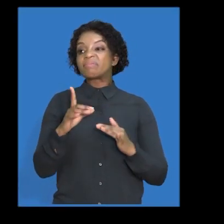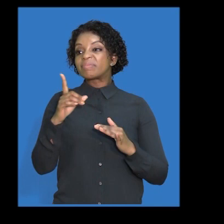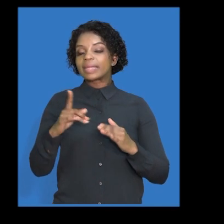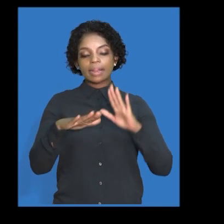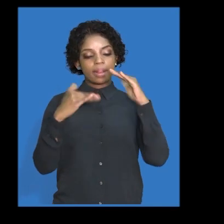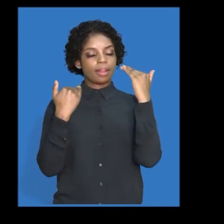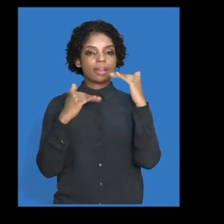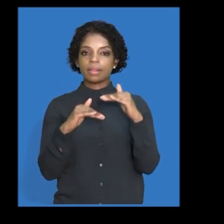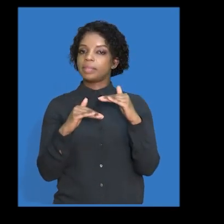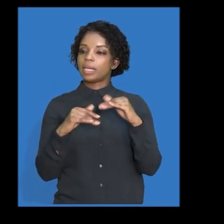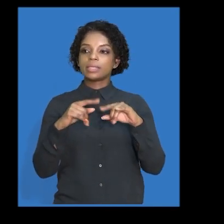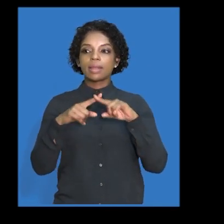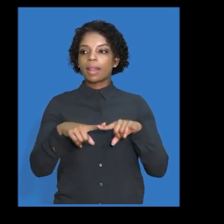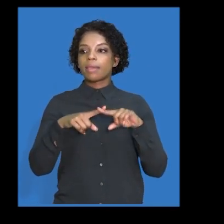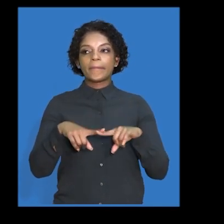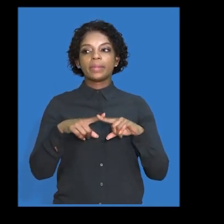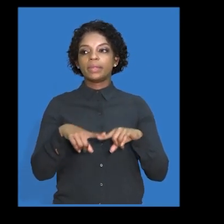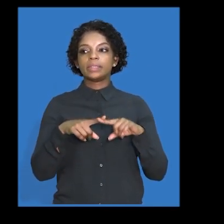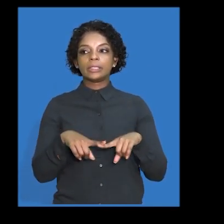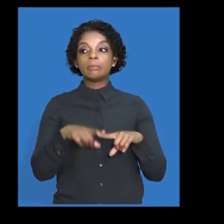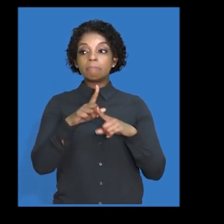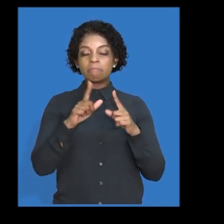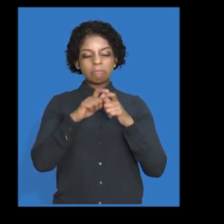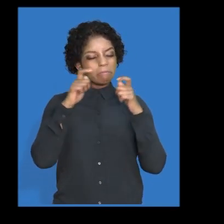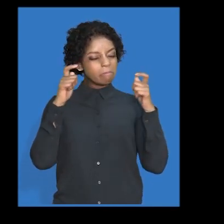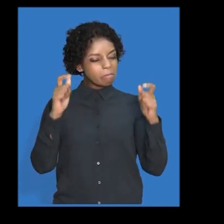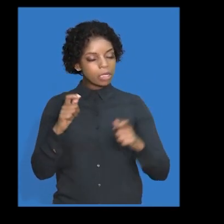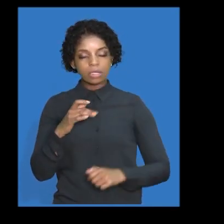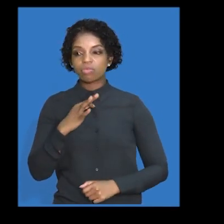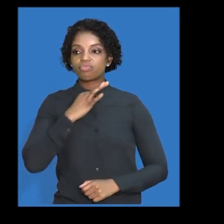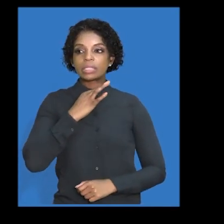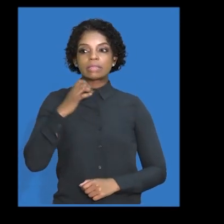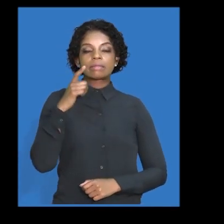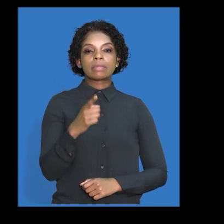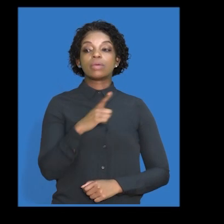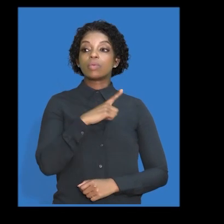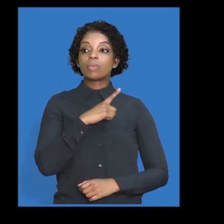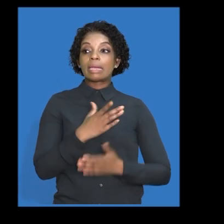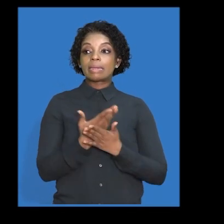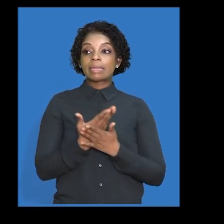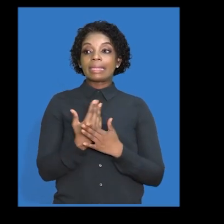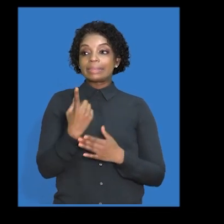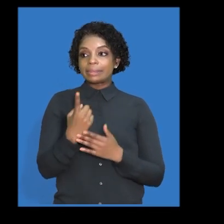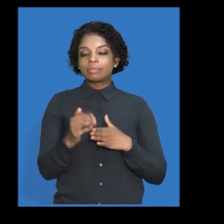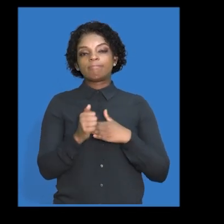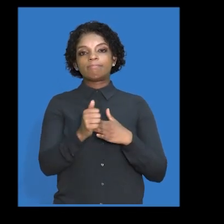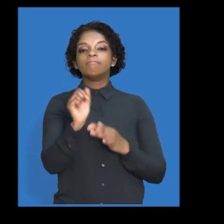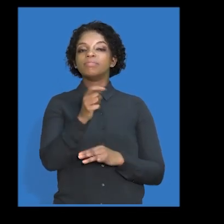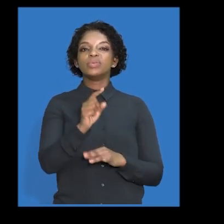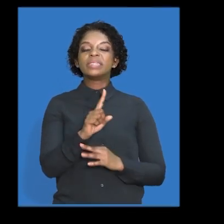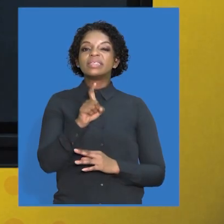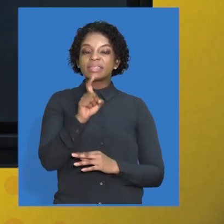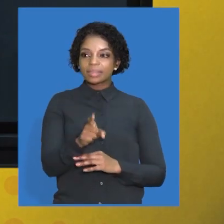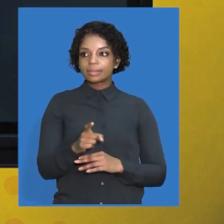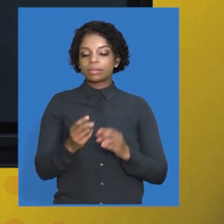liability, allows for greater risk-taking, which may lead to the growth of the business. So because we have a limited